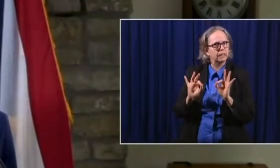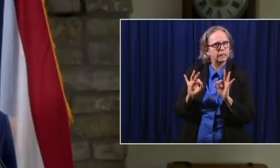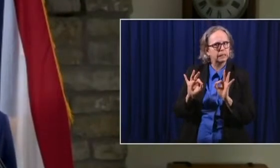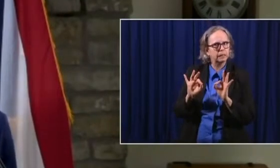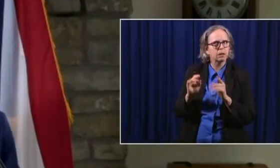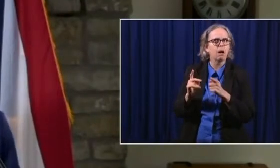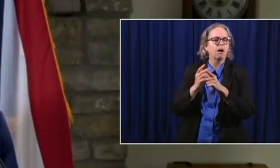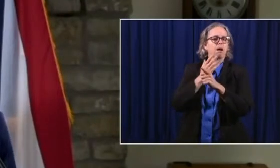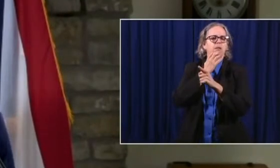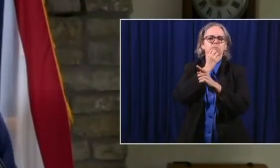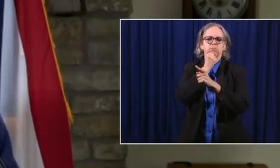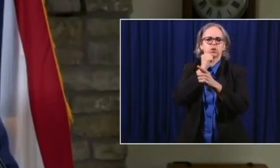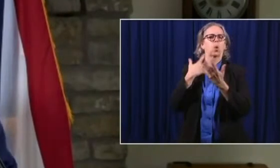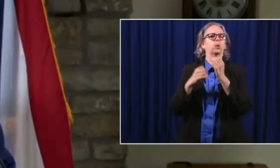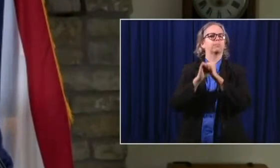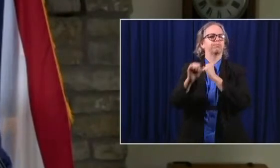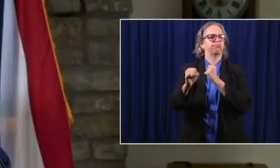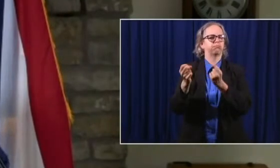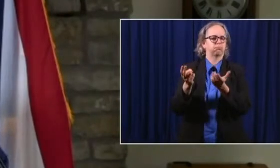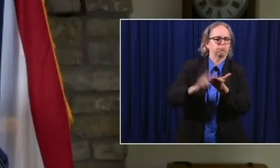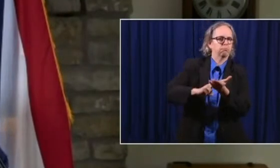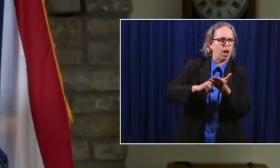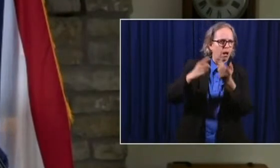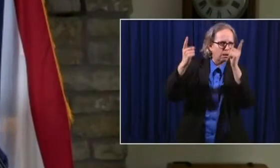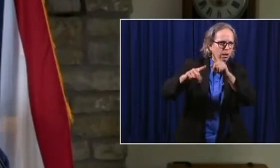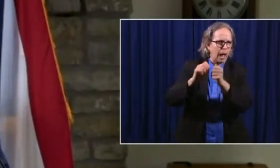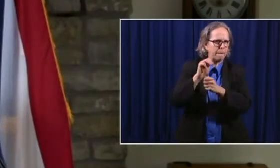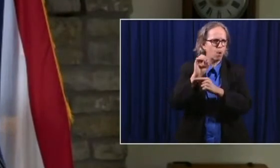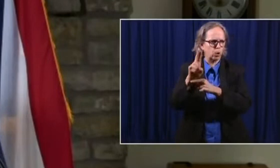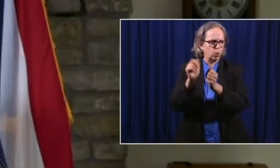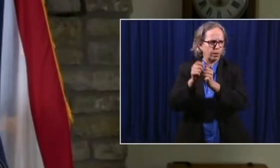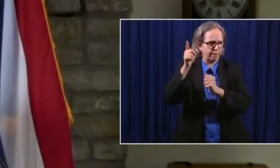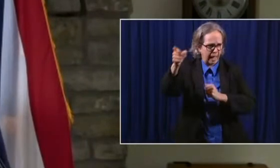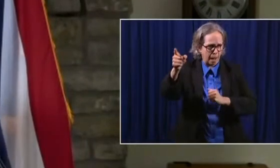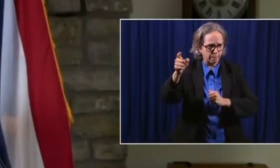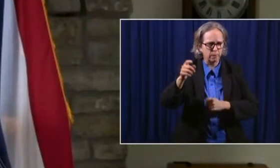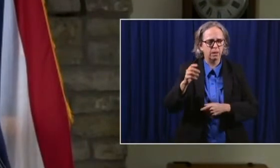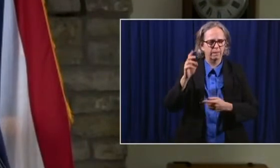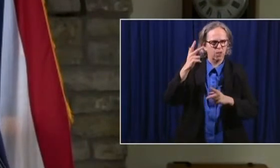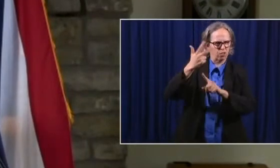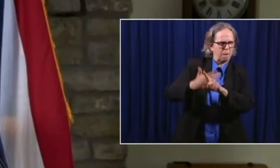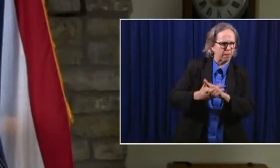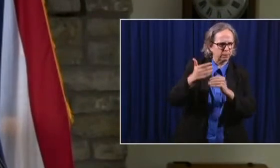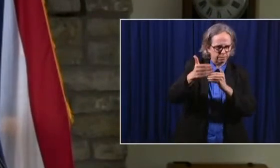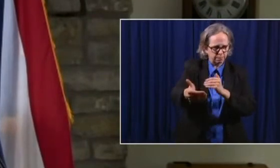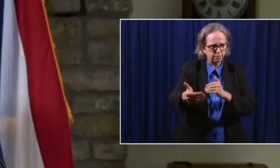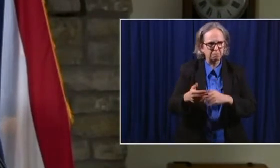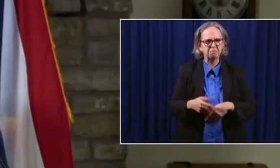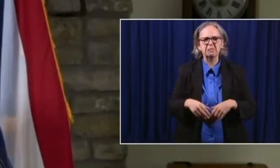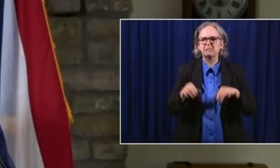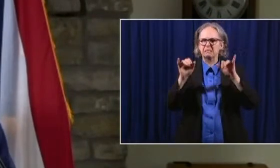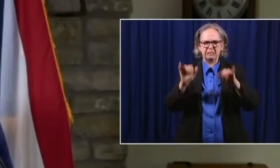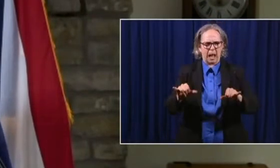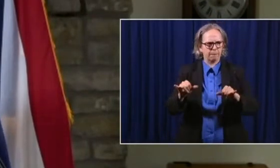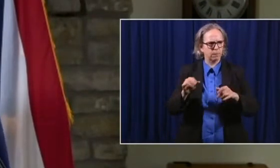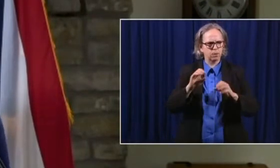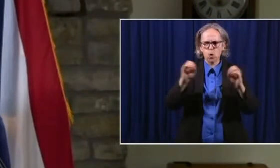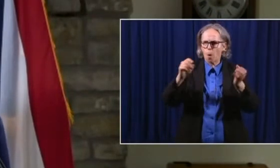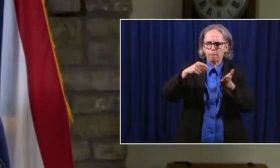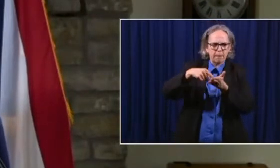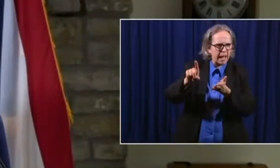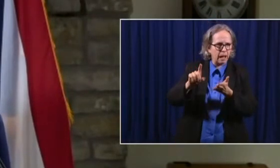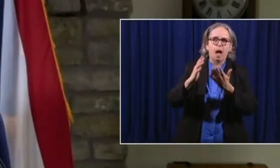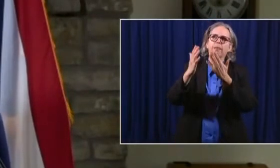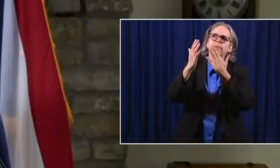going forward does not include any pay either. So we thank them for taking their expertise and extending it to